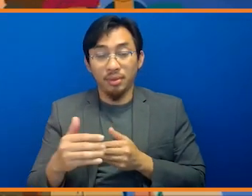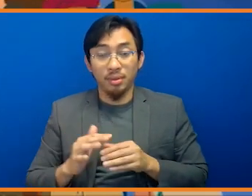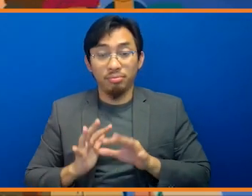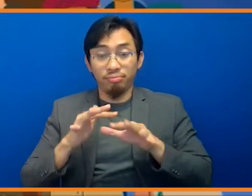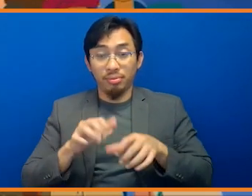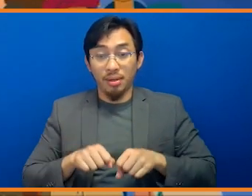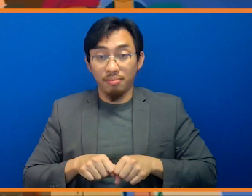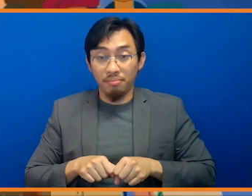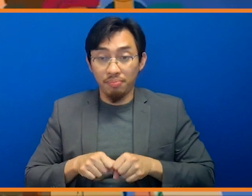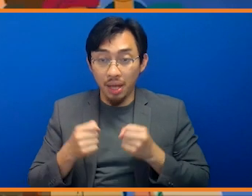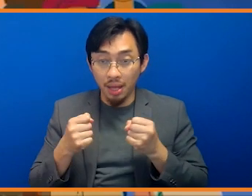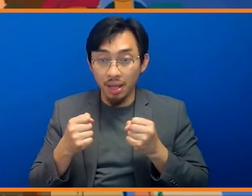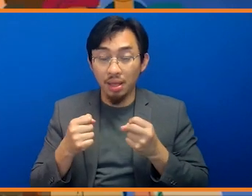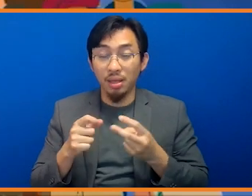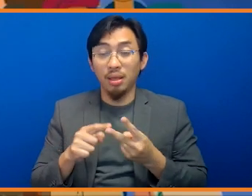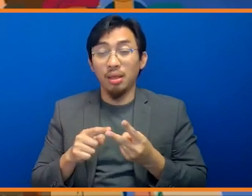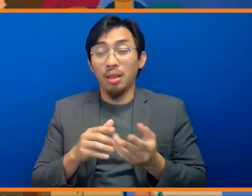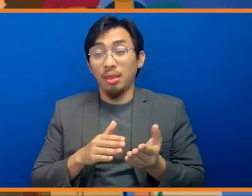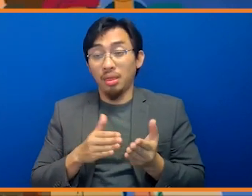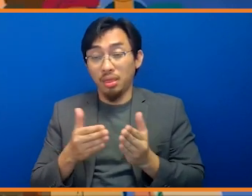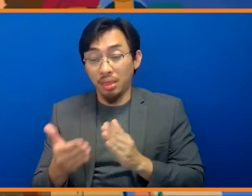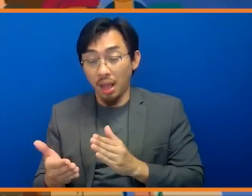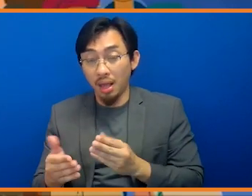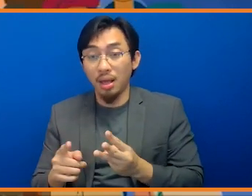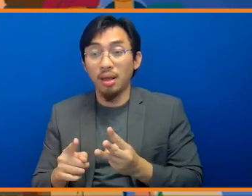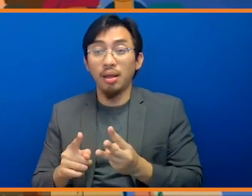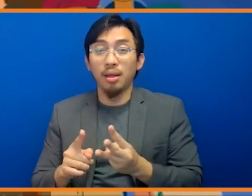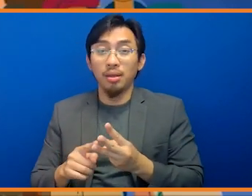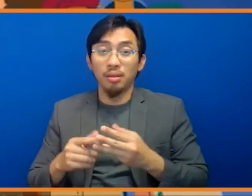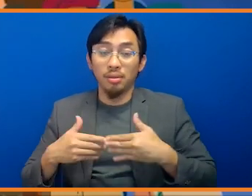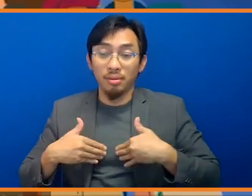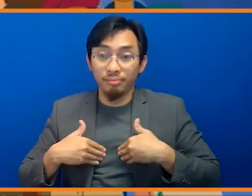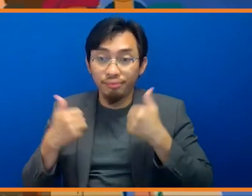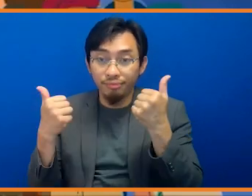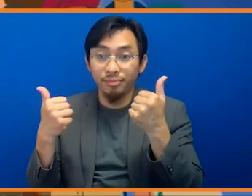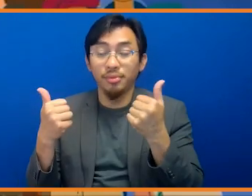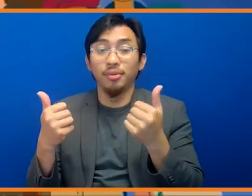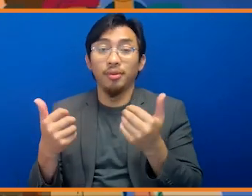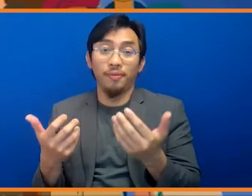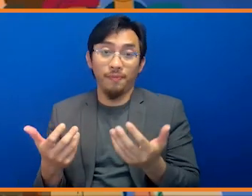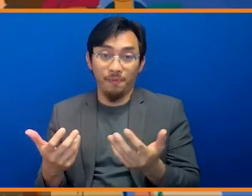Tsunami damage, fate of the dead, and recovery.